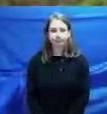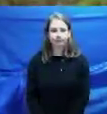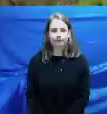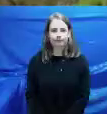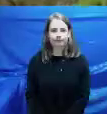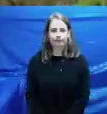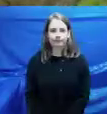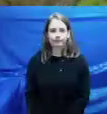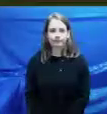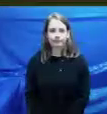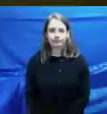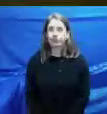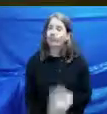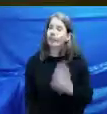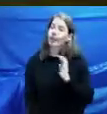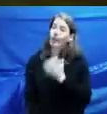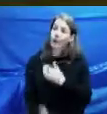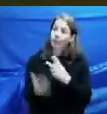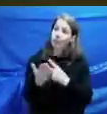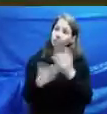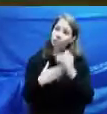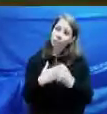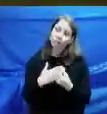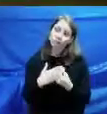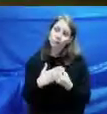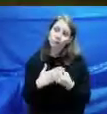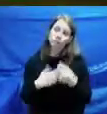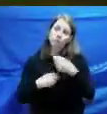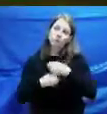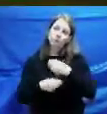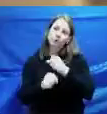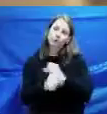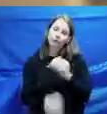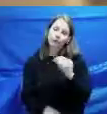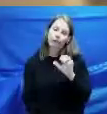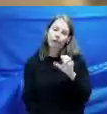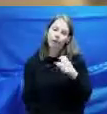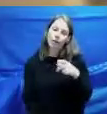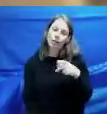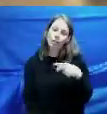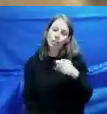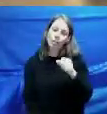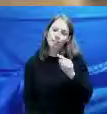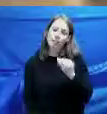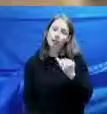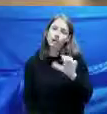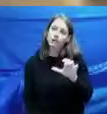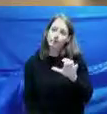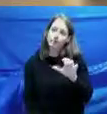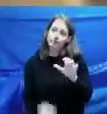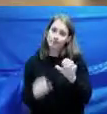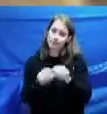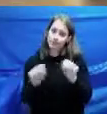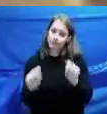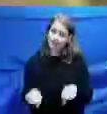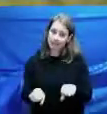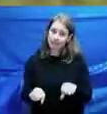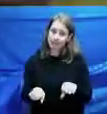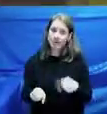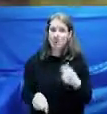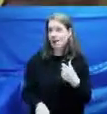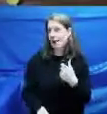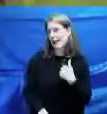Our project was to create a aquaponics system, and we had several people working on it. In my case, I was kind of the team